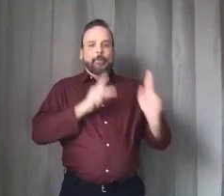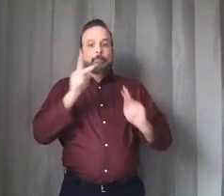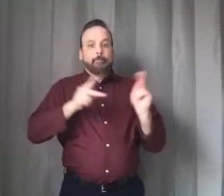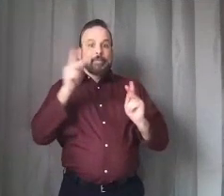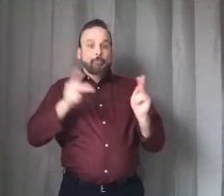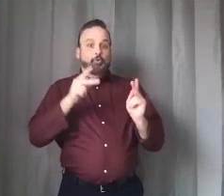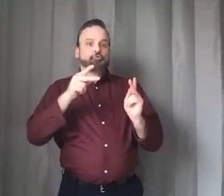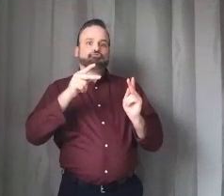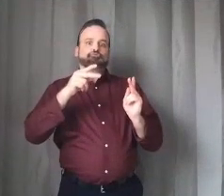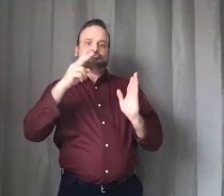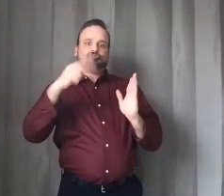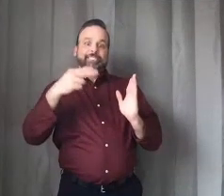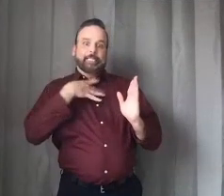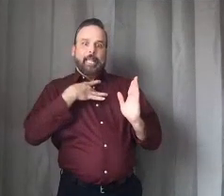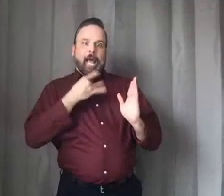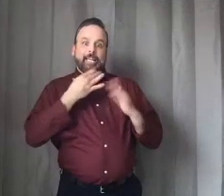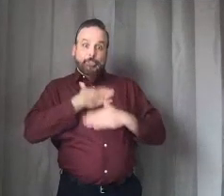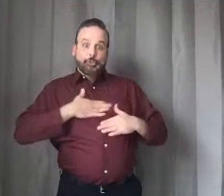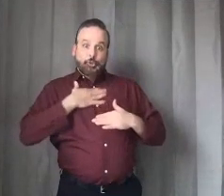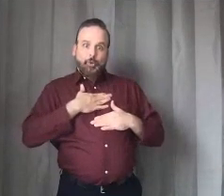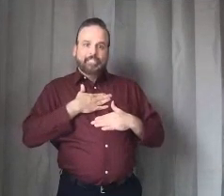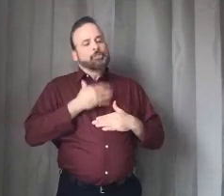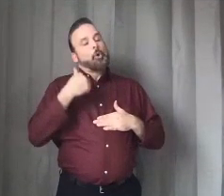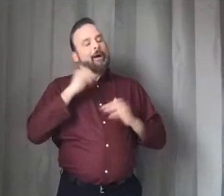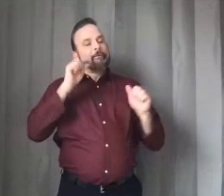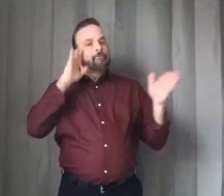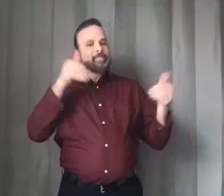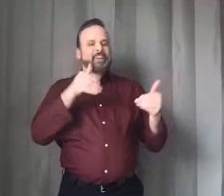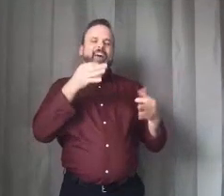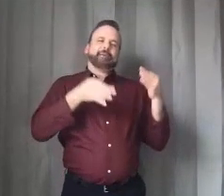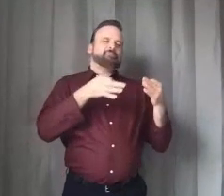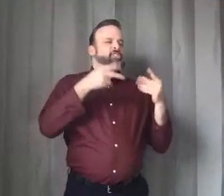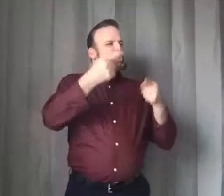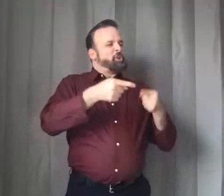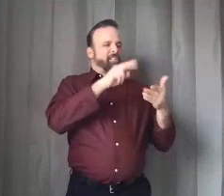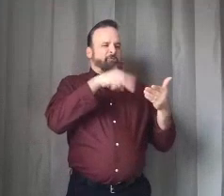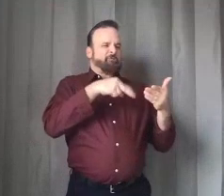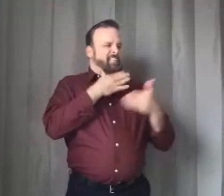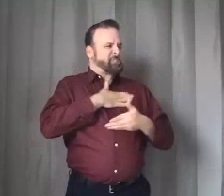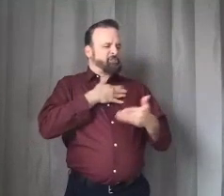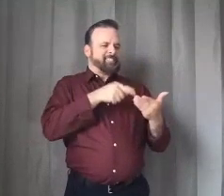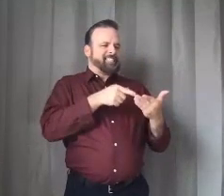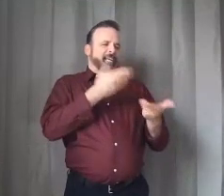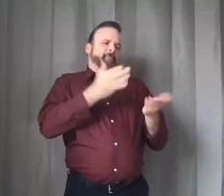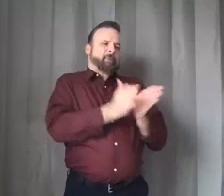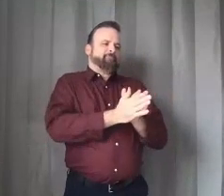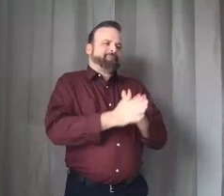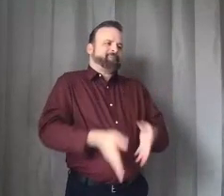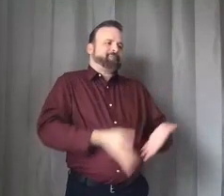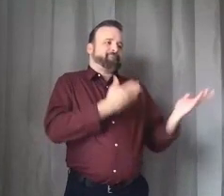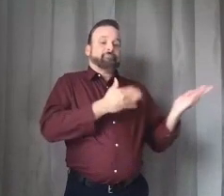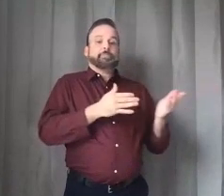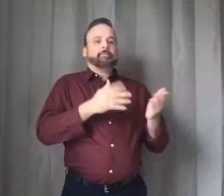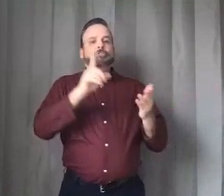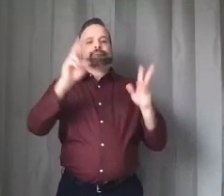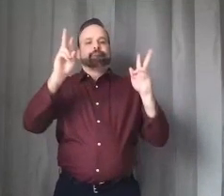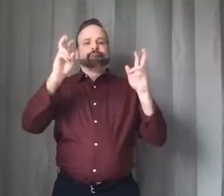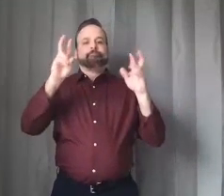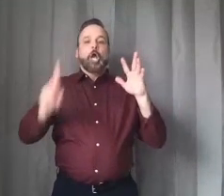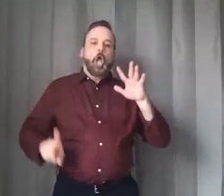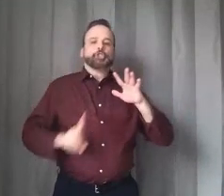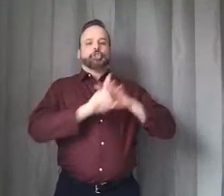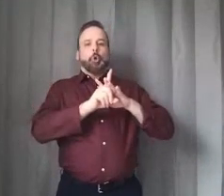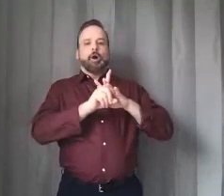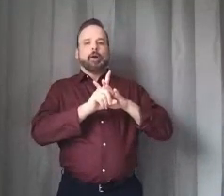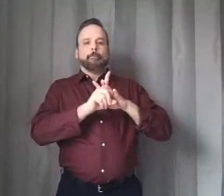struggling through something, I will just go ahead and just move to something else. Maybe it's a mood thing, but show up. Like I meet so many